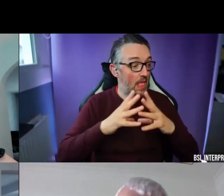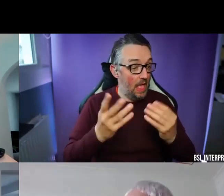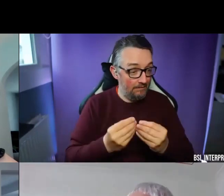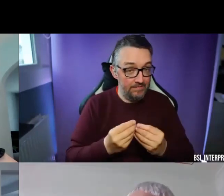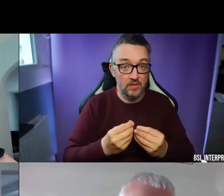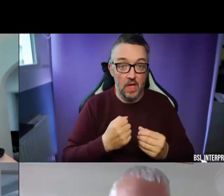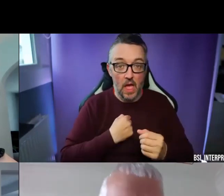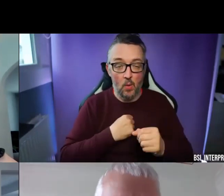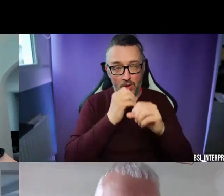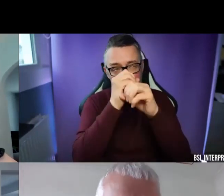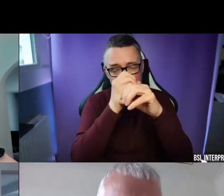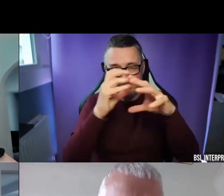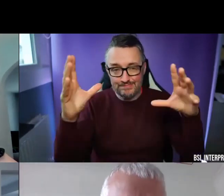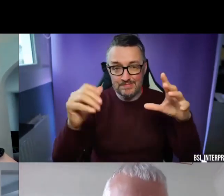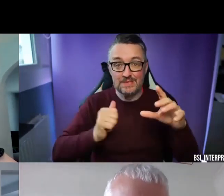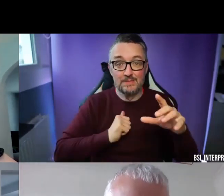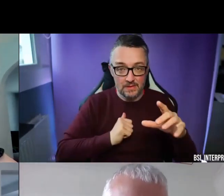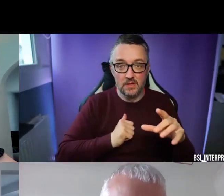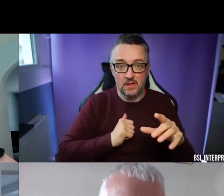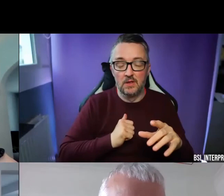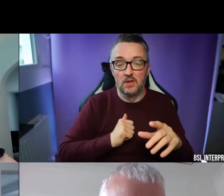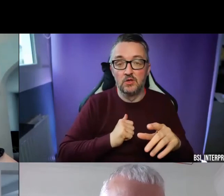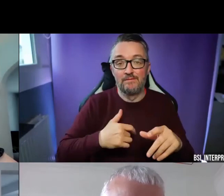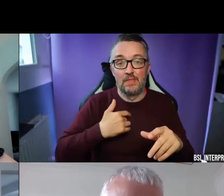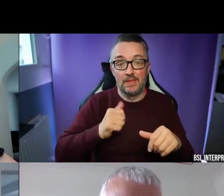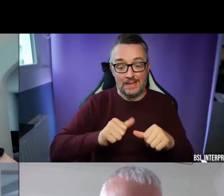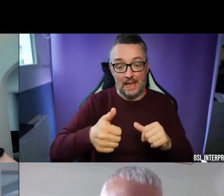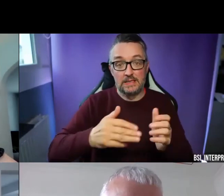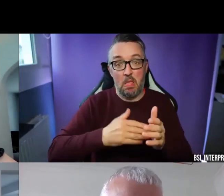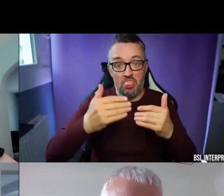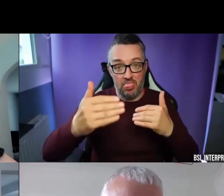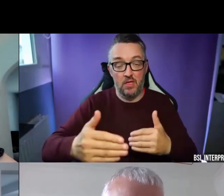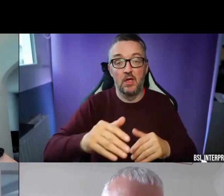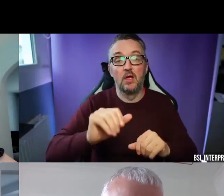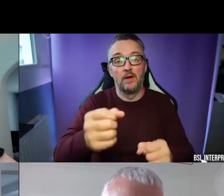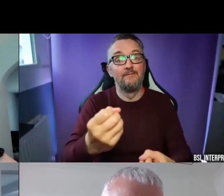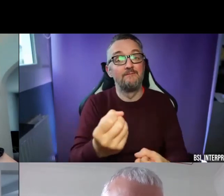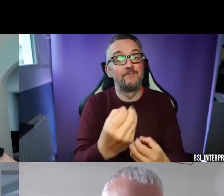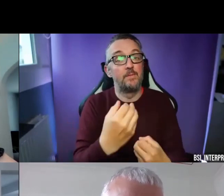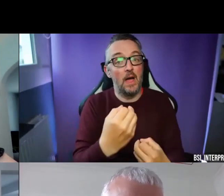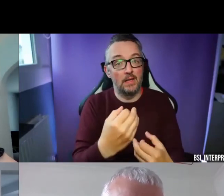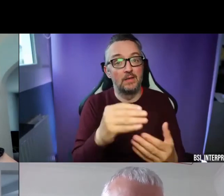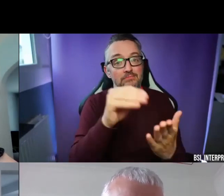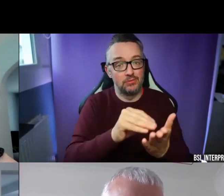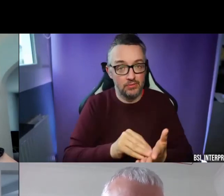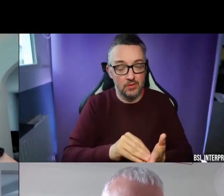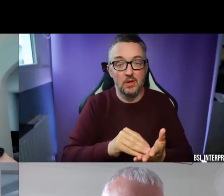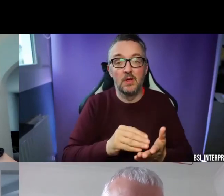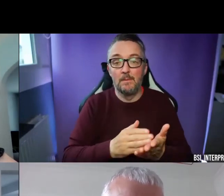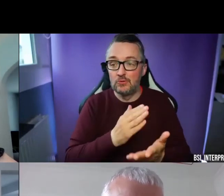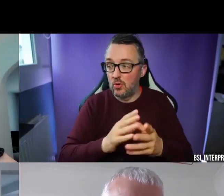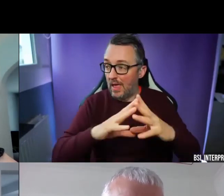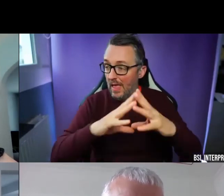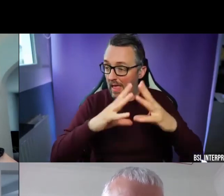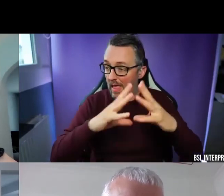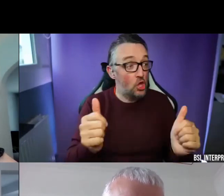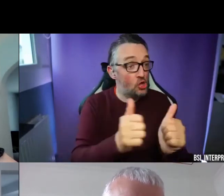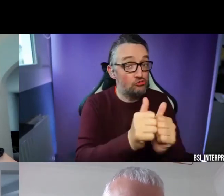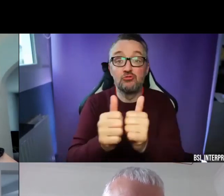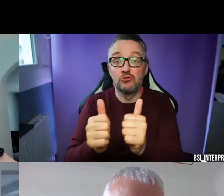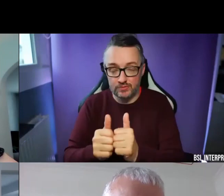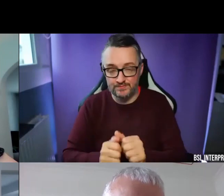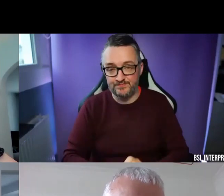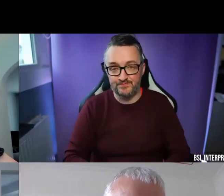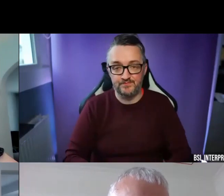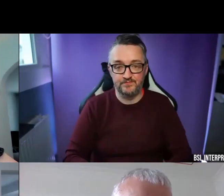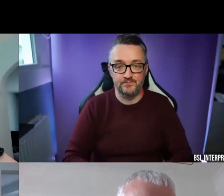will be. But as I say, over the course of the next month or so, that's what we're going to be doing, is taking your feedback and getting it revalidated and baselined.